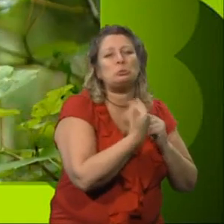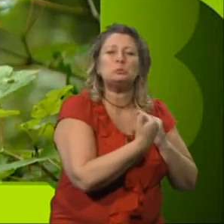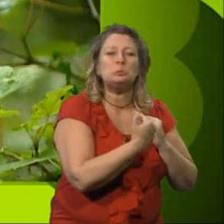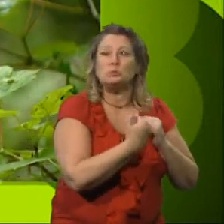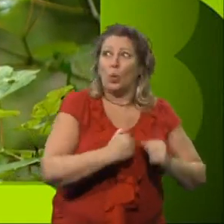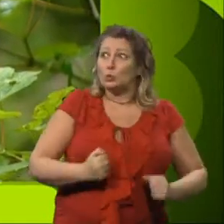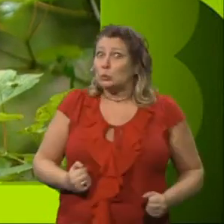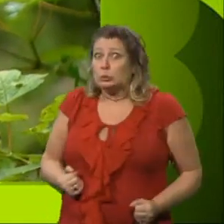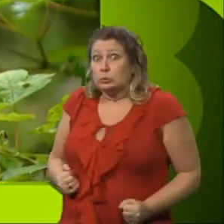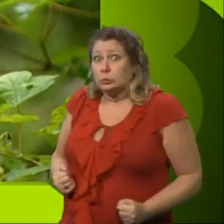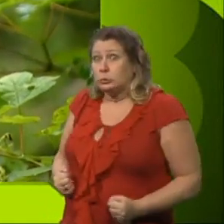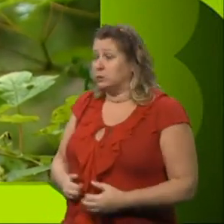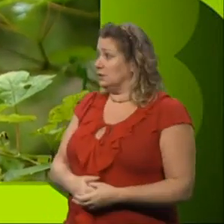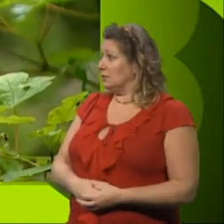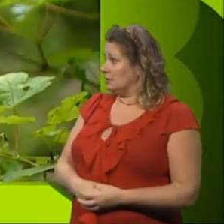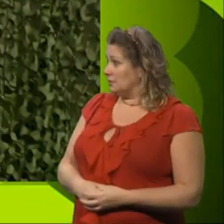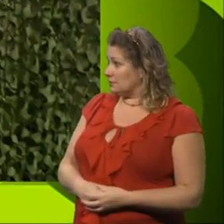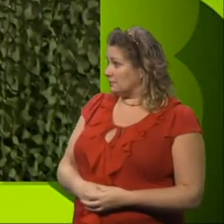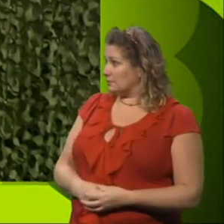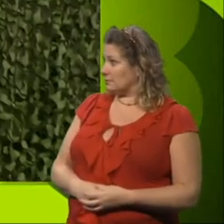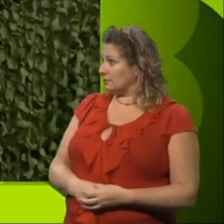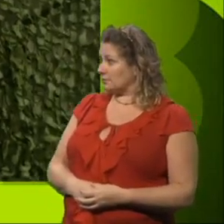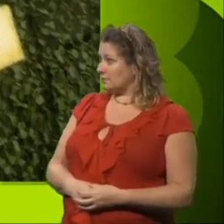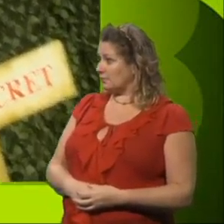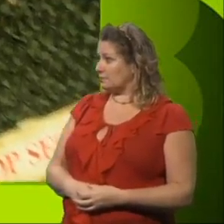Hacker, give me a chocolate Santa. Oh, leave me alone.